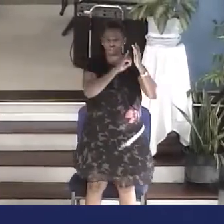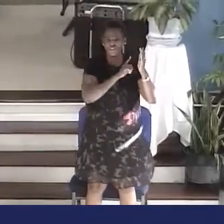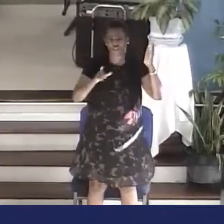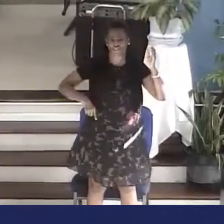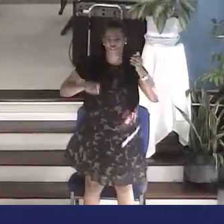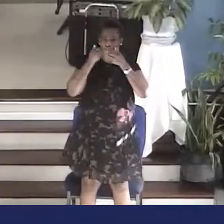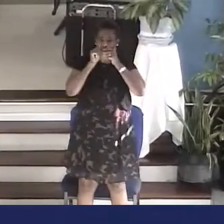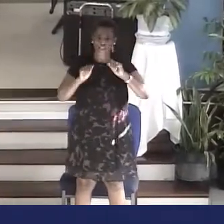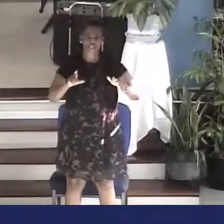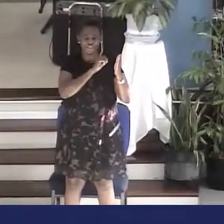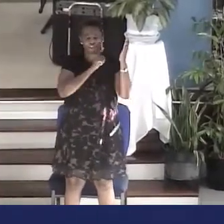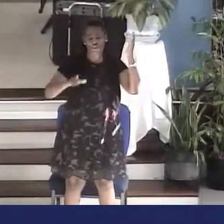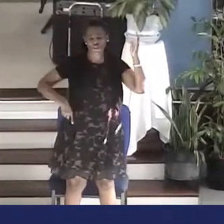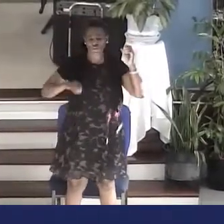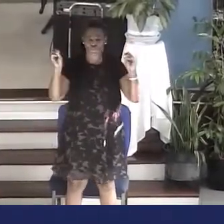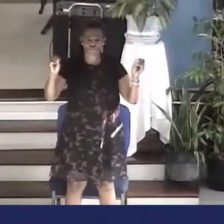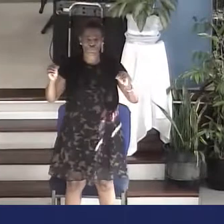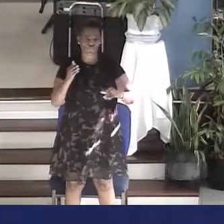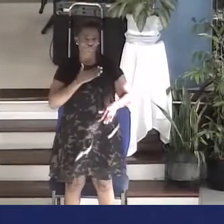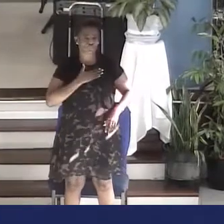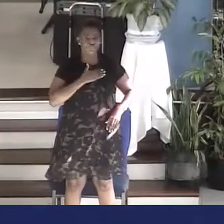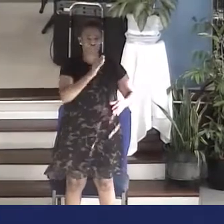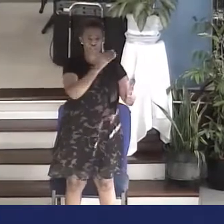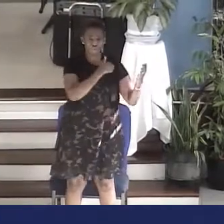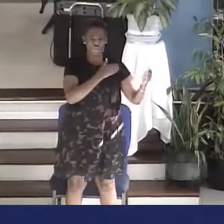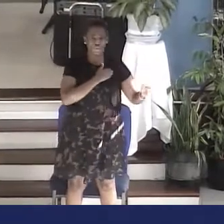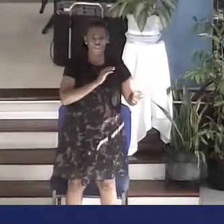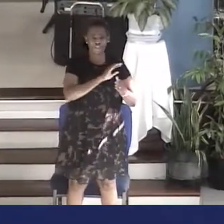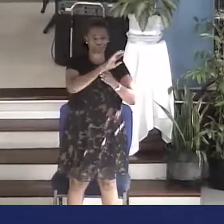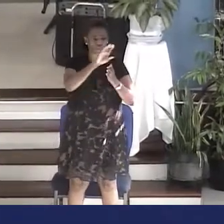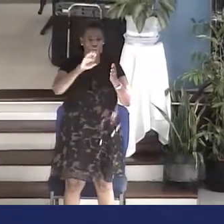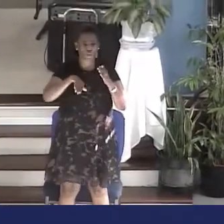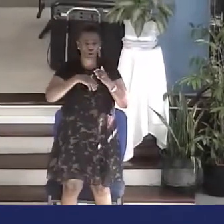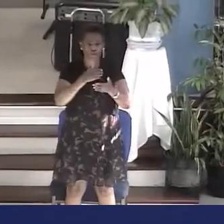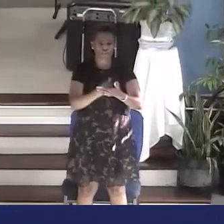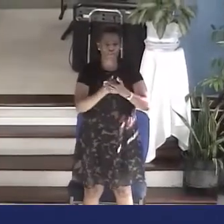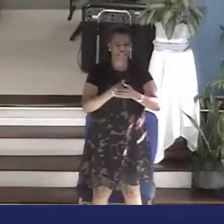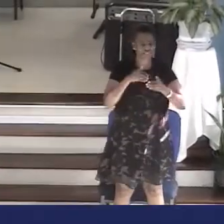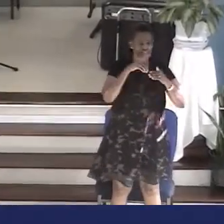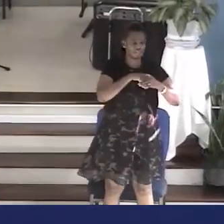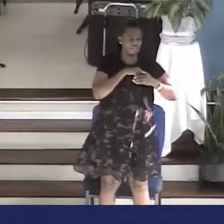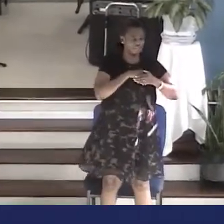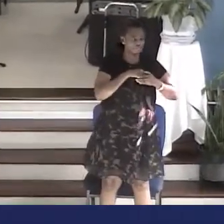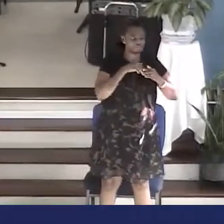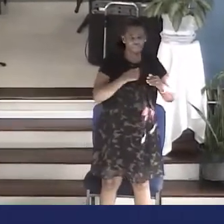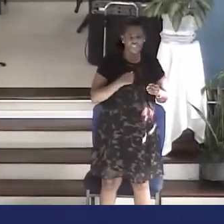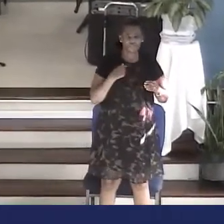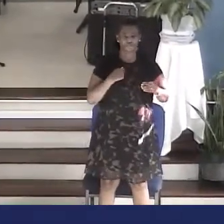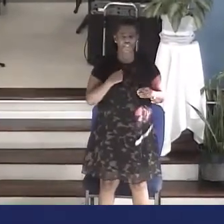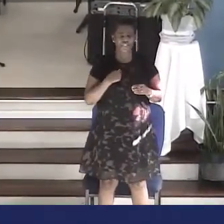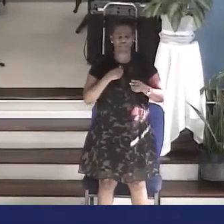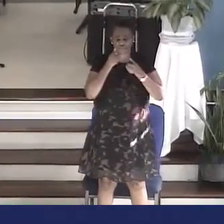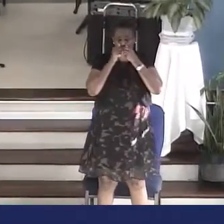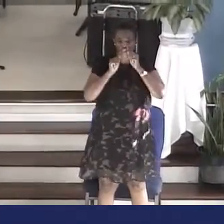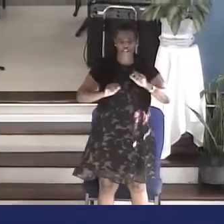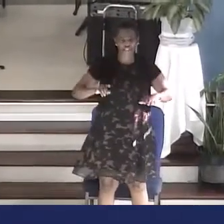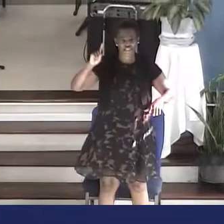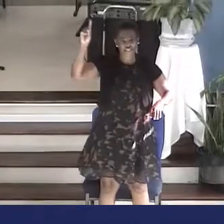soul, and all that is within me. Bless his holy name. And why do we do